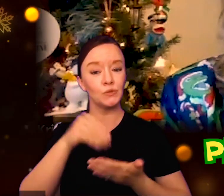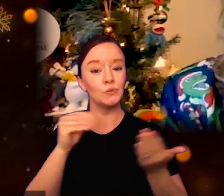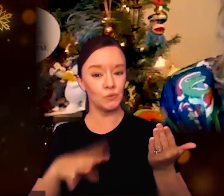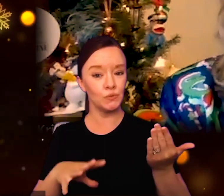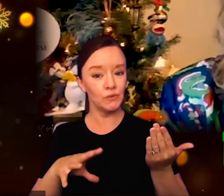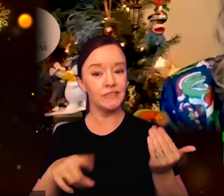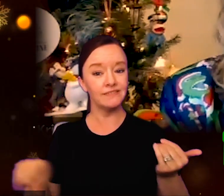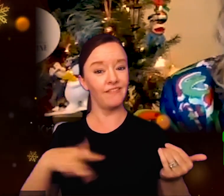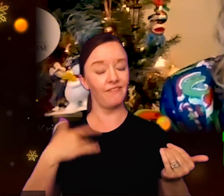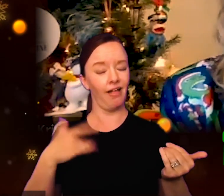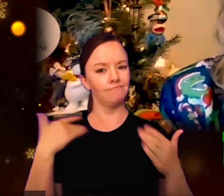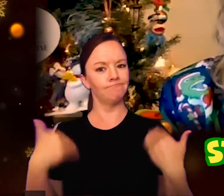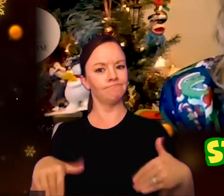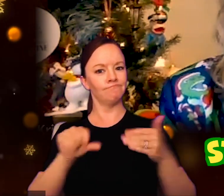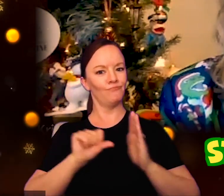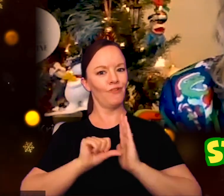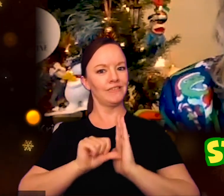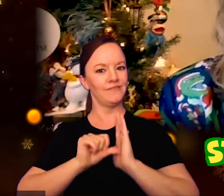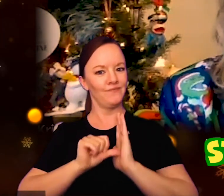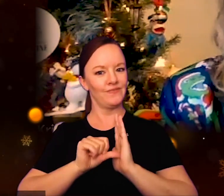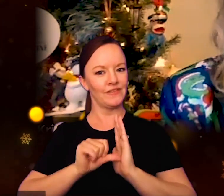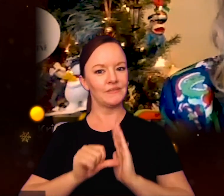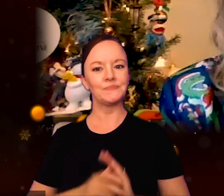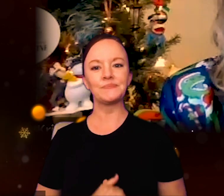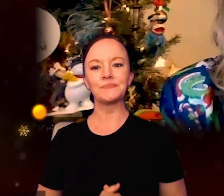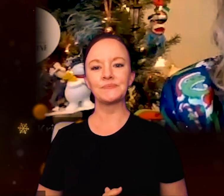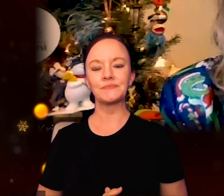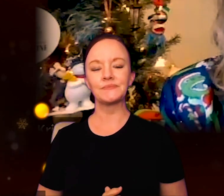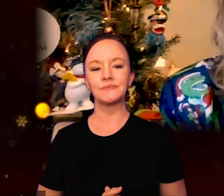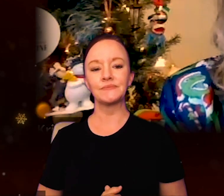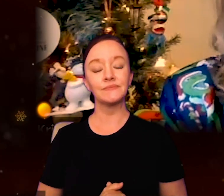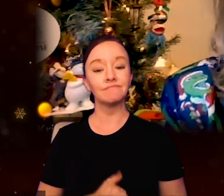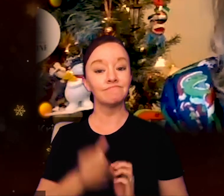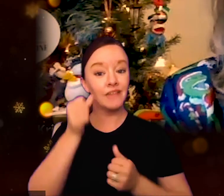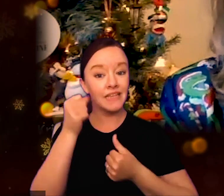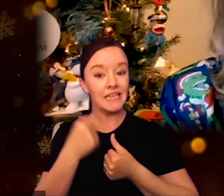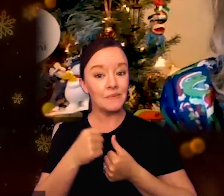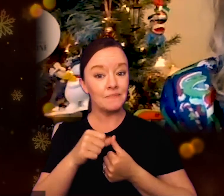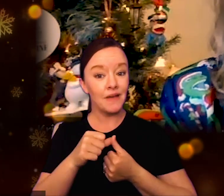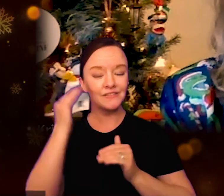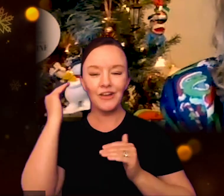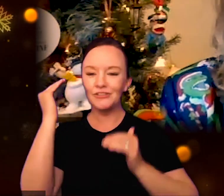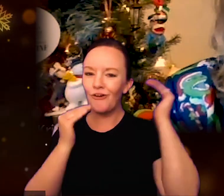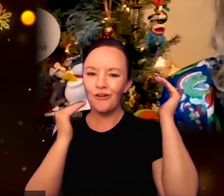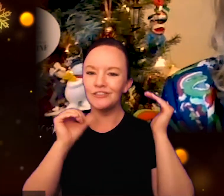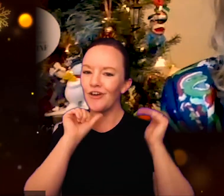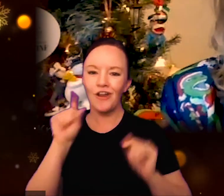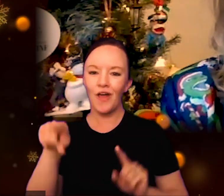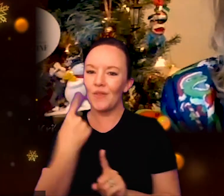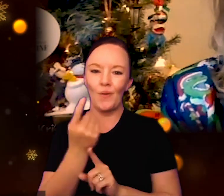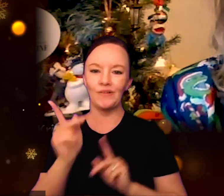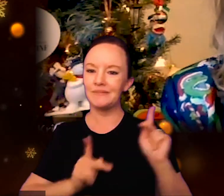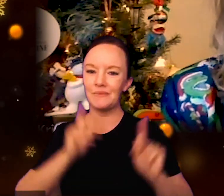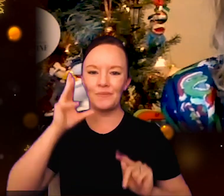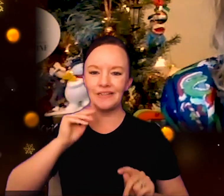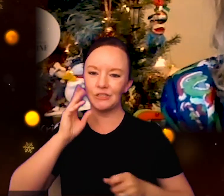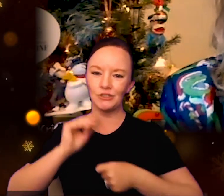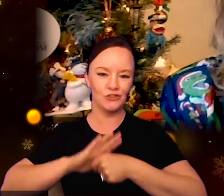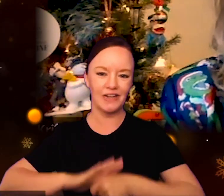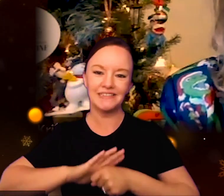principals mentioned a couple of interactions with students that really impressed them. Keep in mind that adults aren't the only ones under